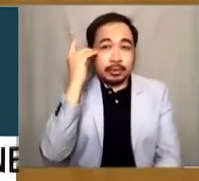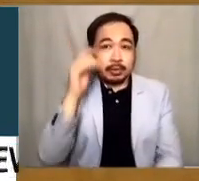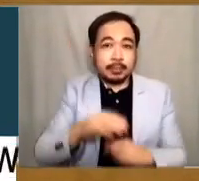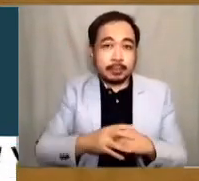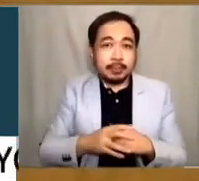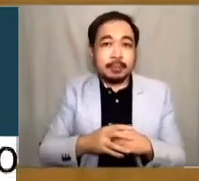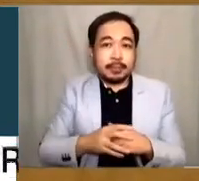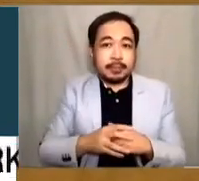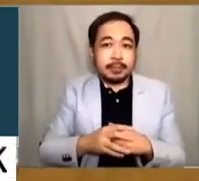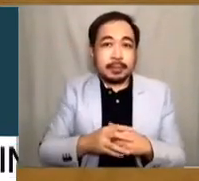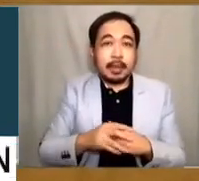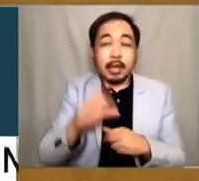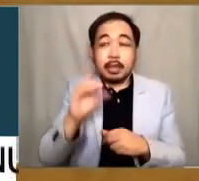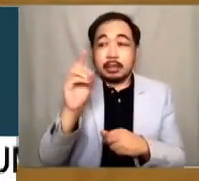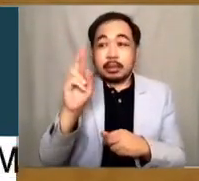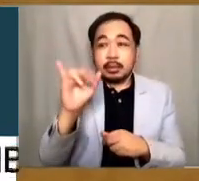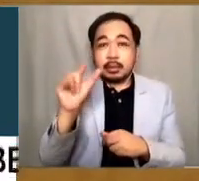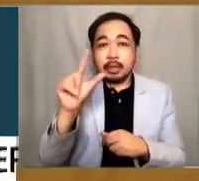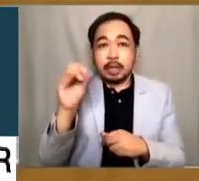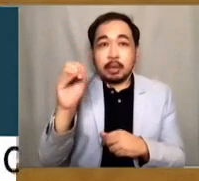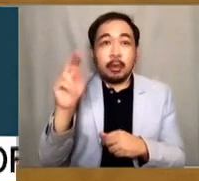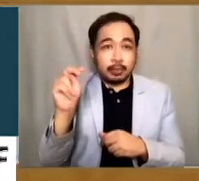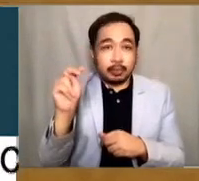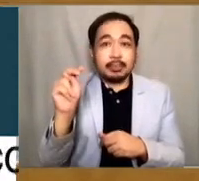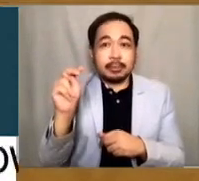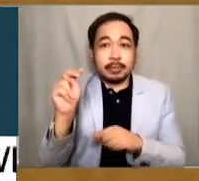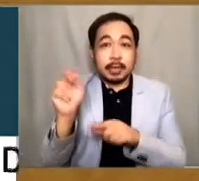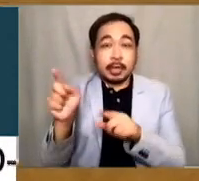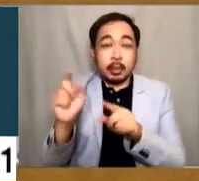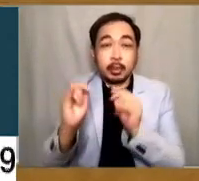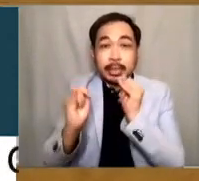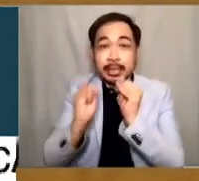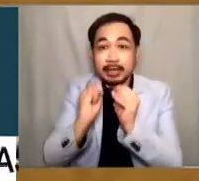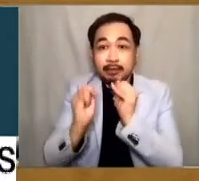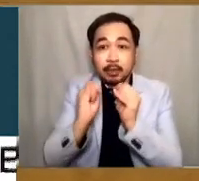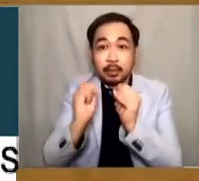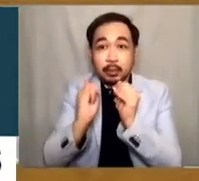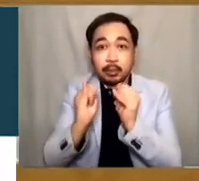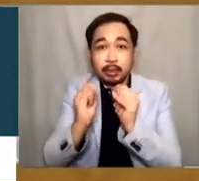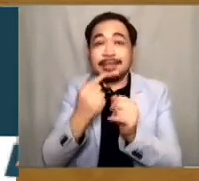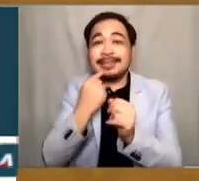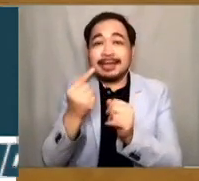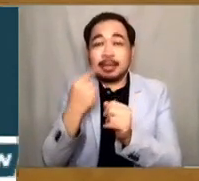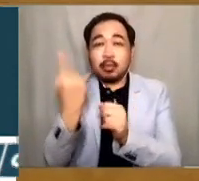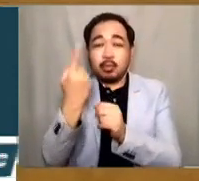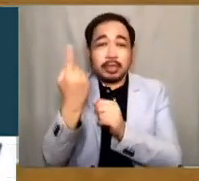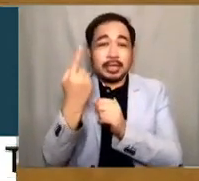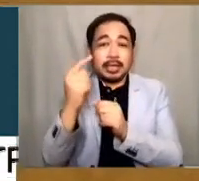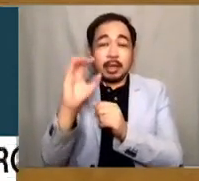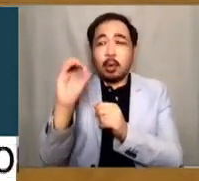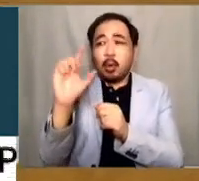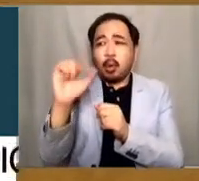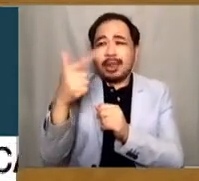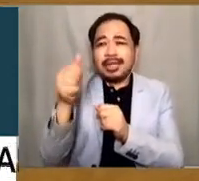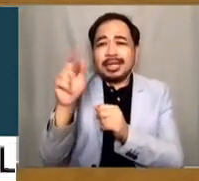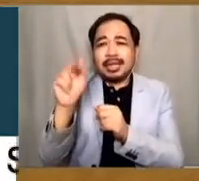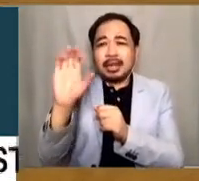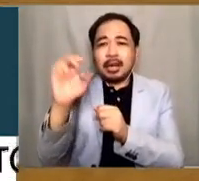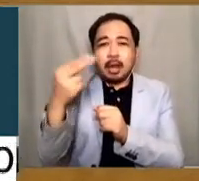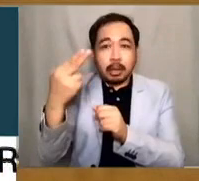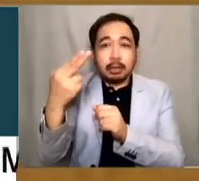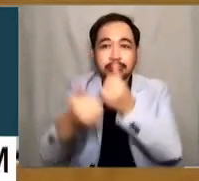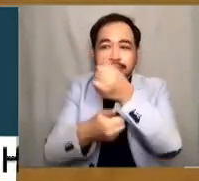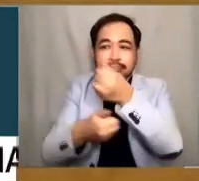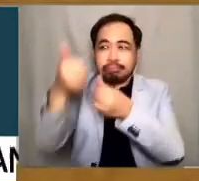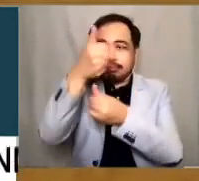he arrogantly mentioned, among others, that oligarchs need not be rich.